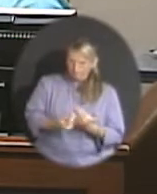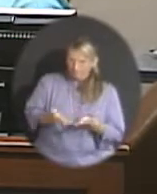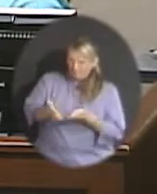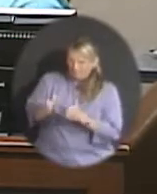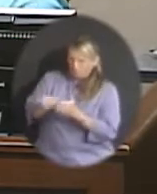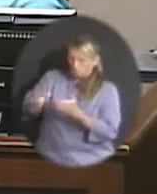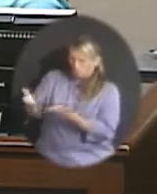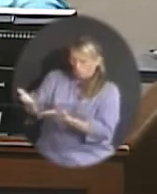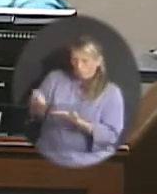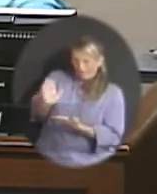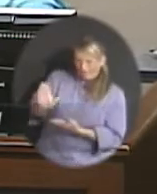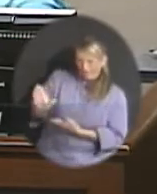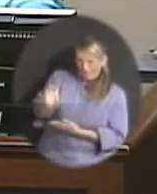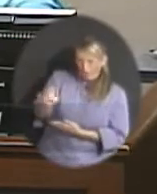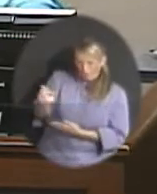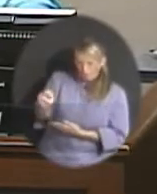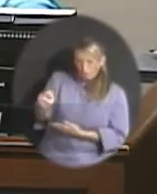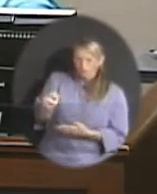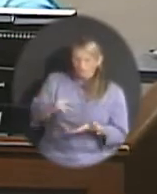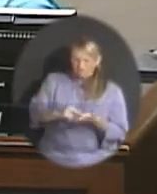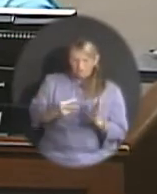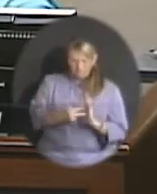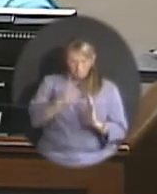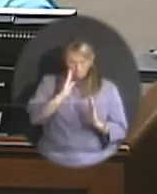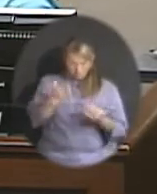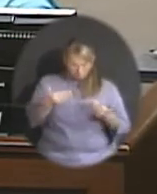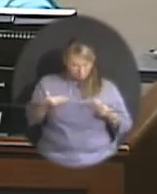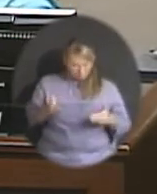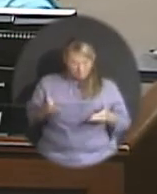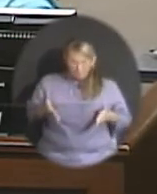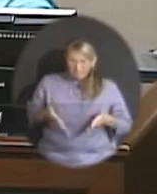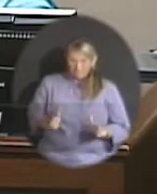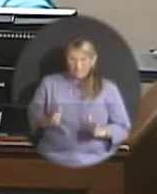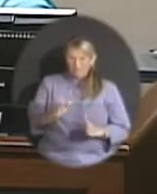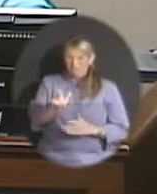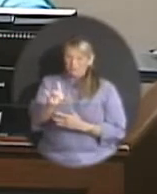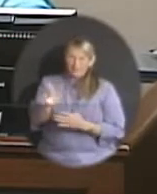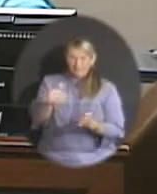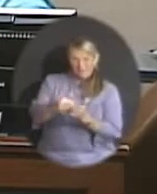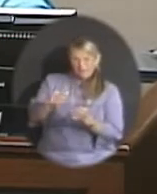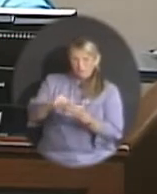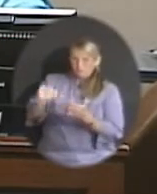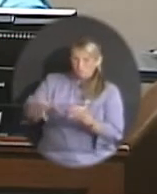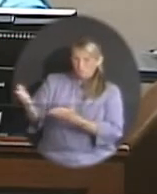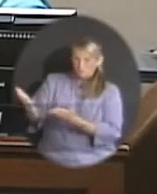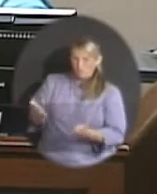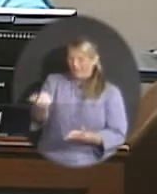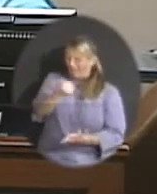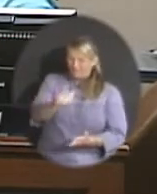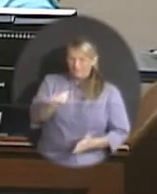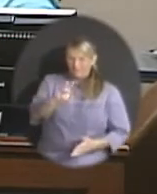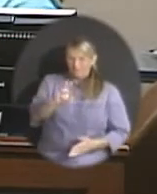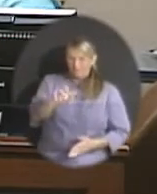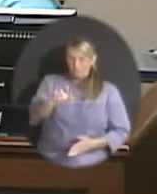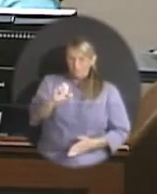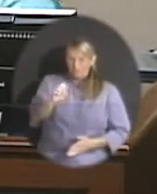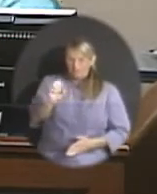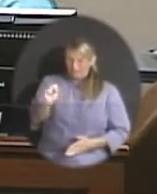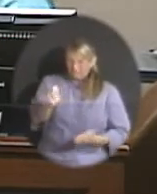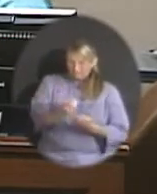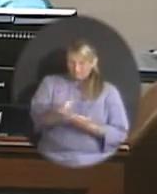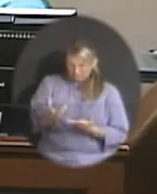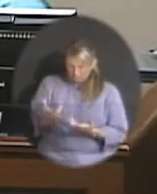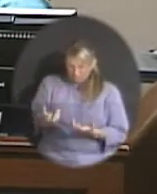Decisions like, are you just going to let all 28,000 students bring whatever wireless devices that they want to bring? What does that